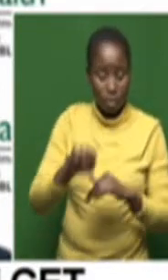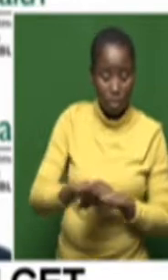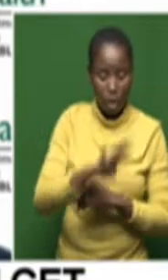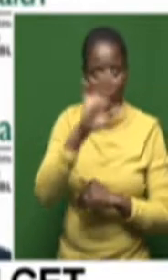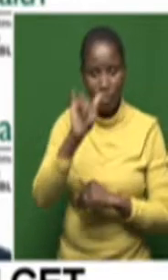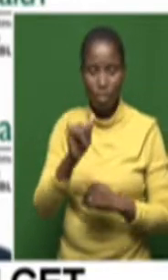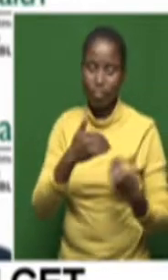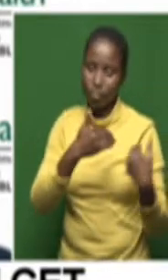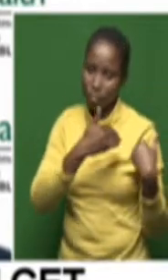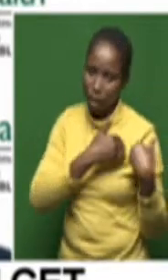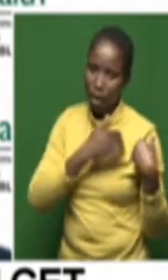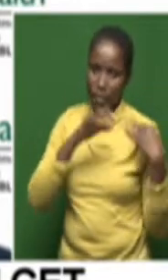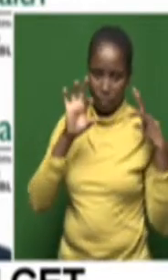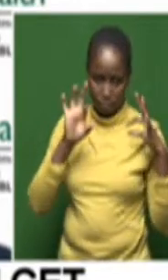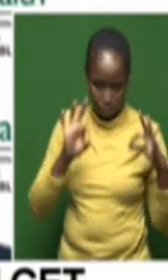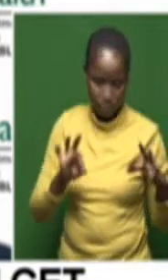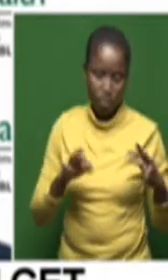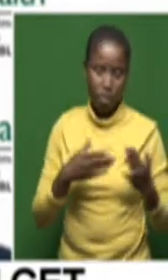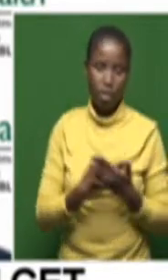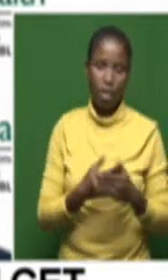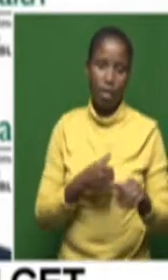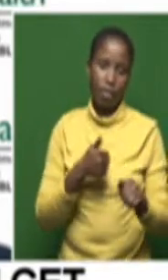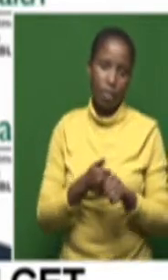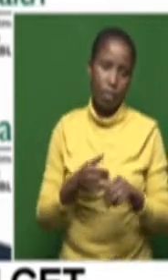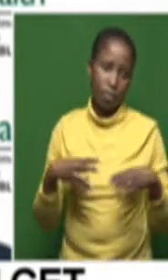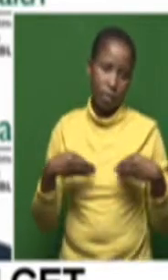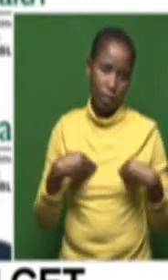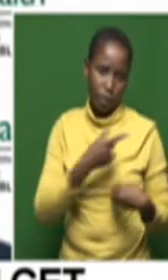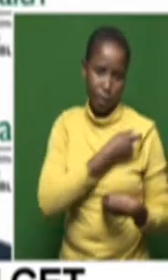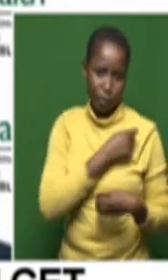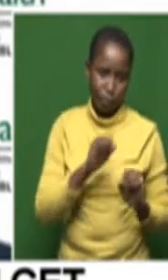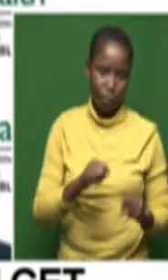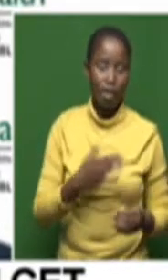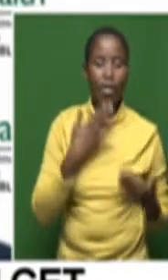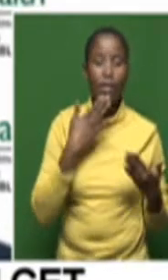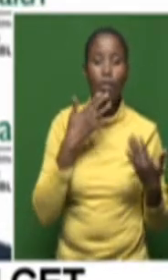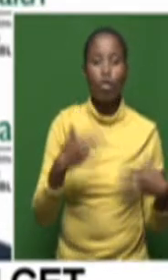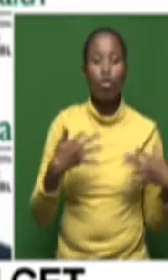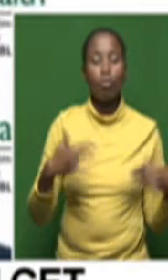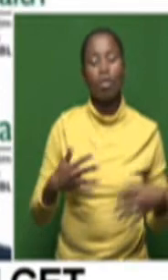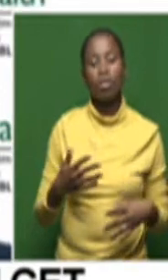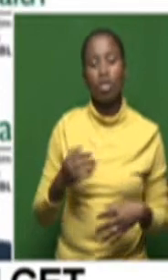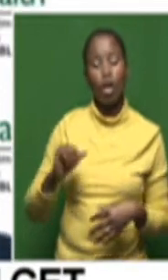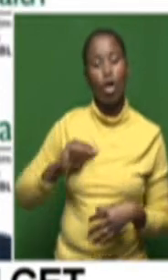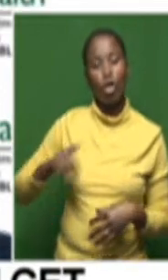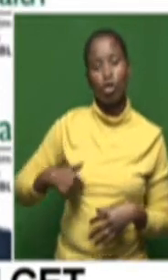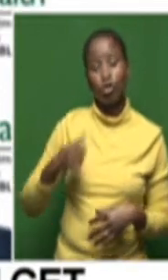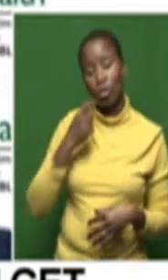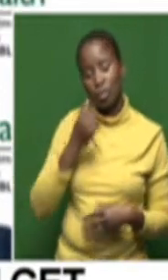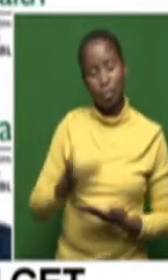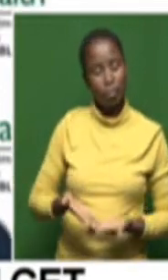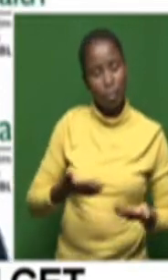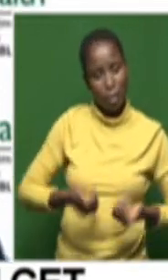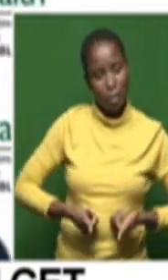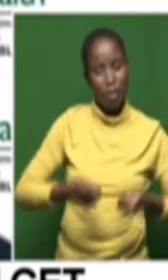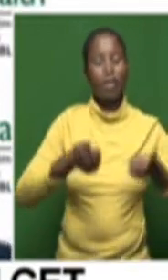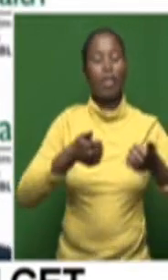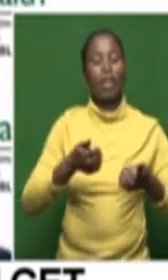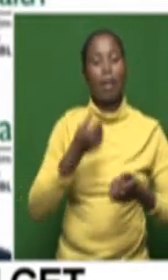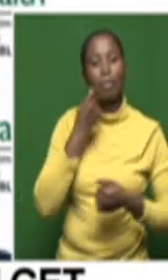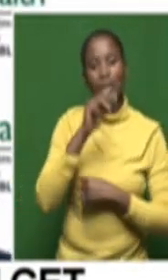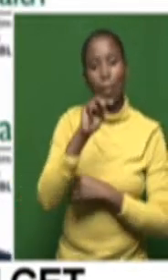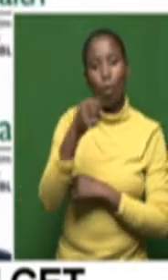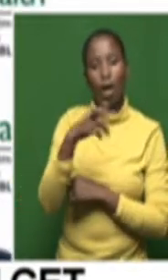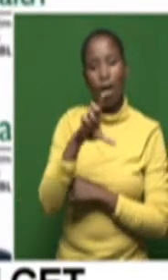by taking the vaccination. Thank you very much, ladies and gentlemen. Back to you, Mr. Mohale.